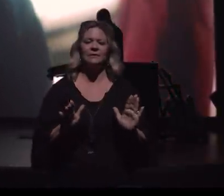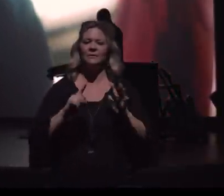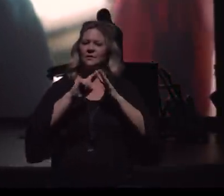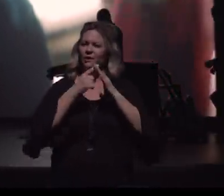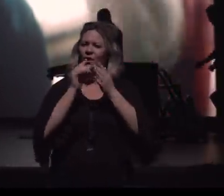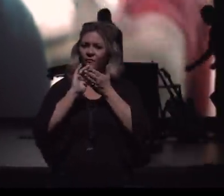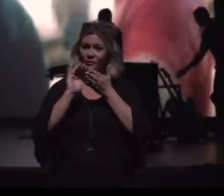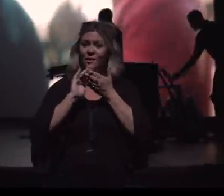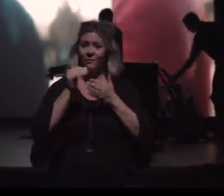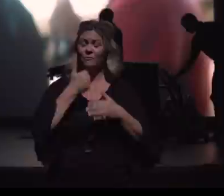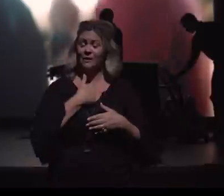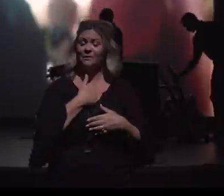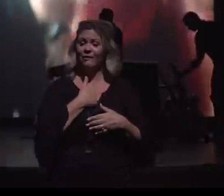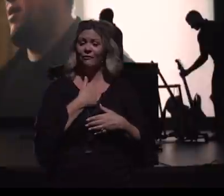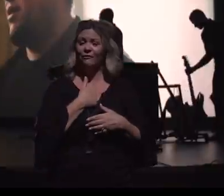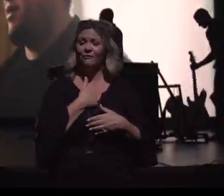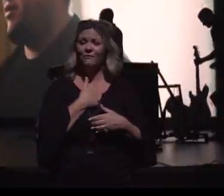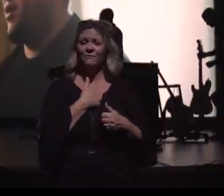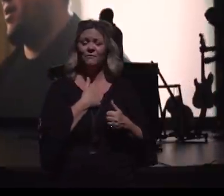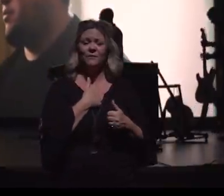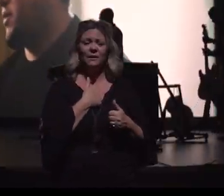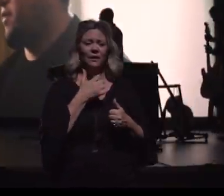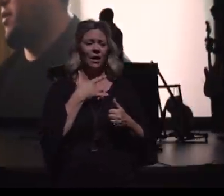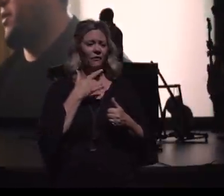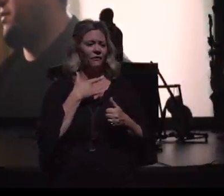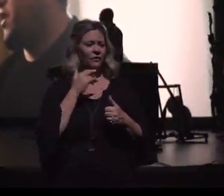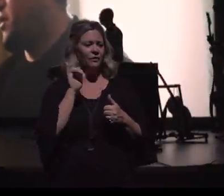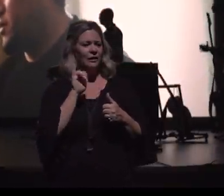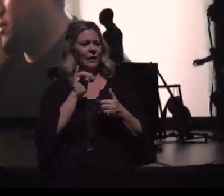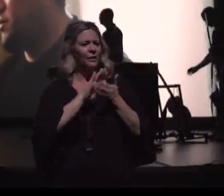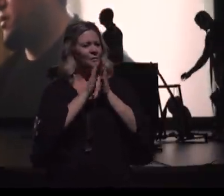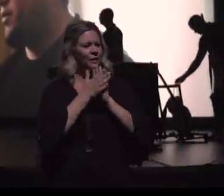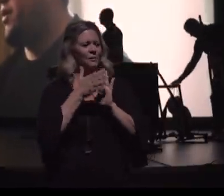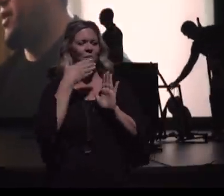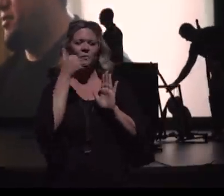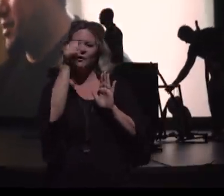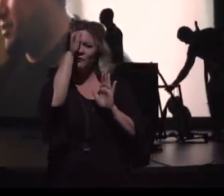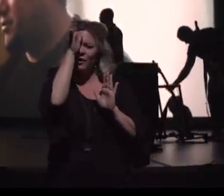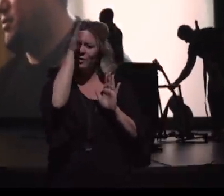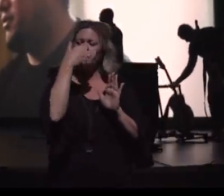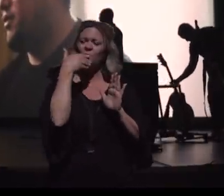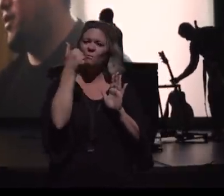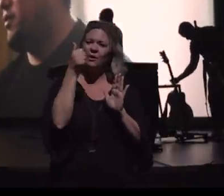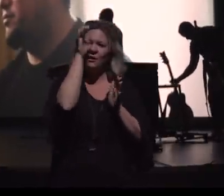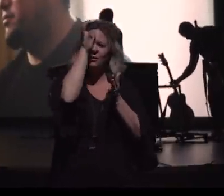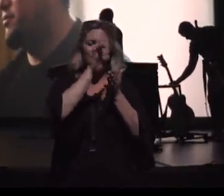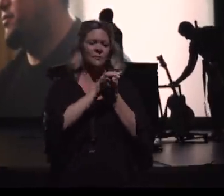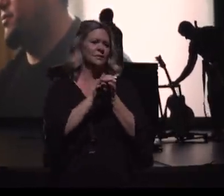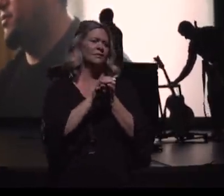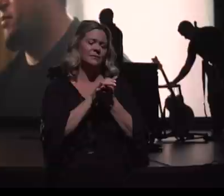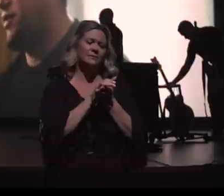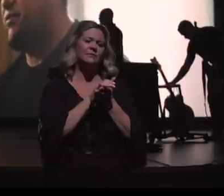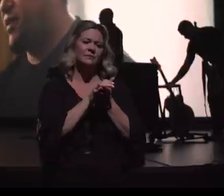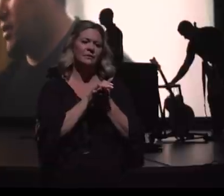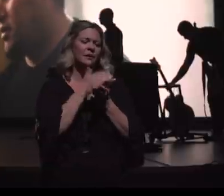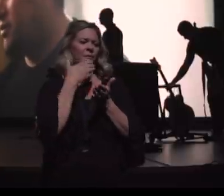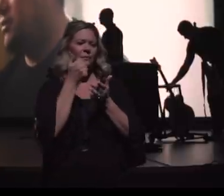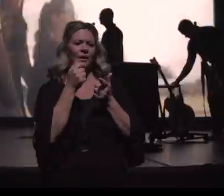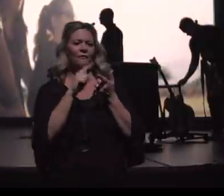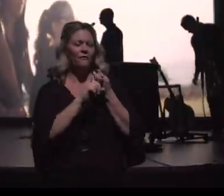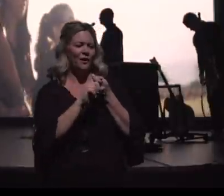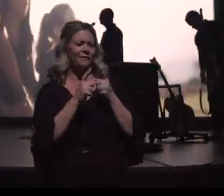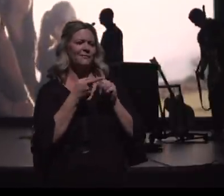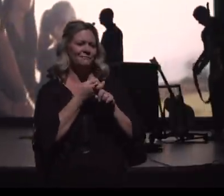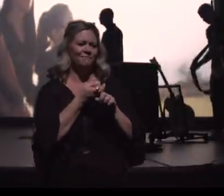to forgive myself. I feel like I'm becoming a better father, a better husband, a better friend.